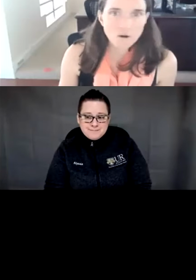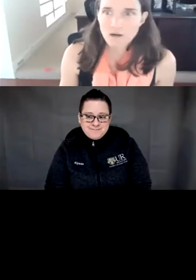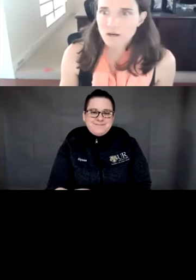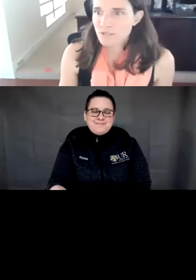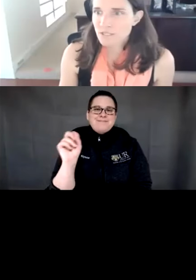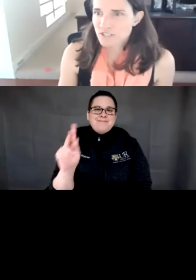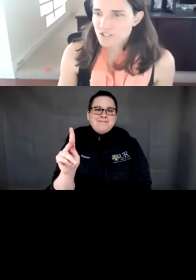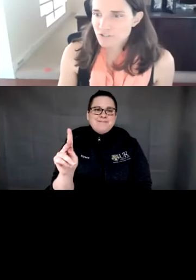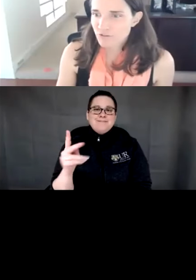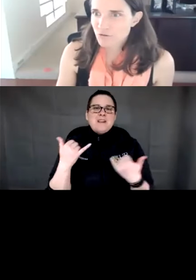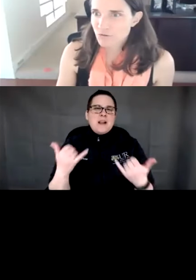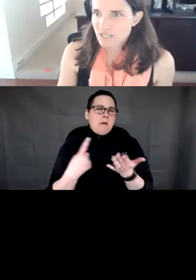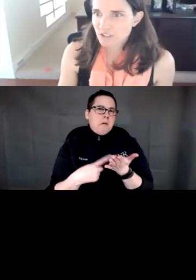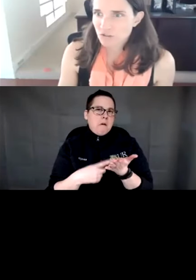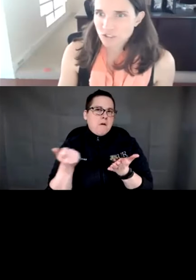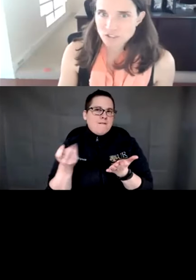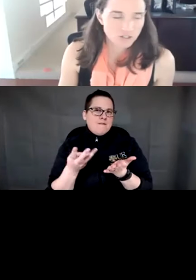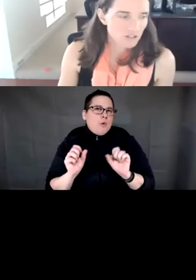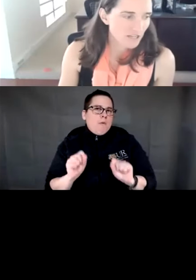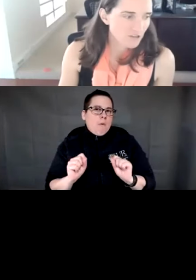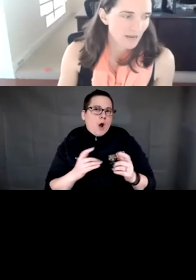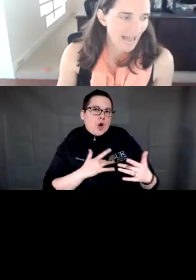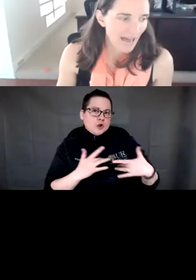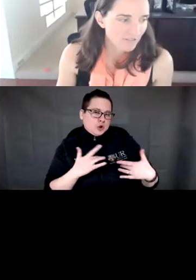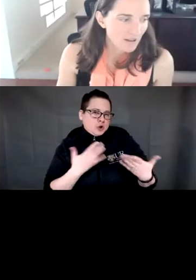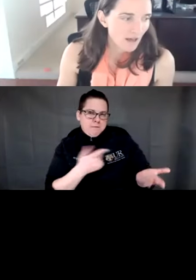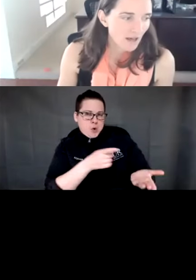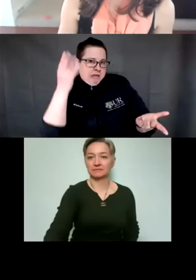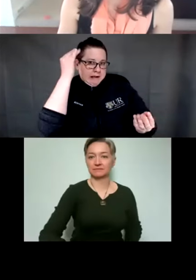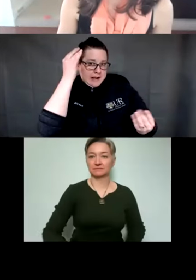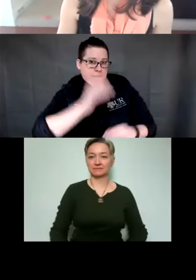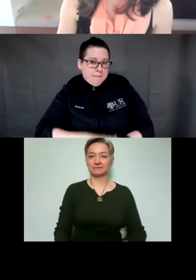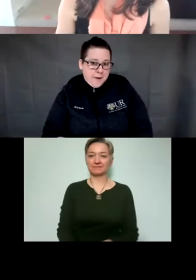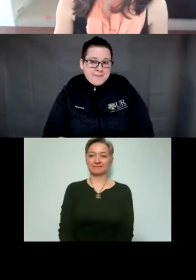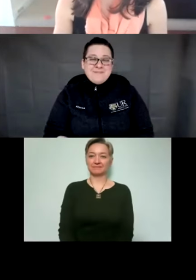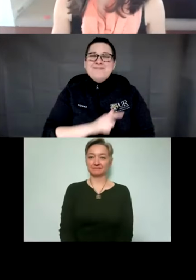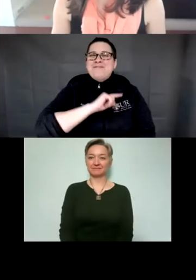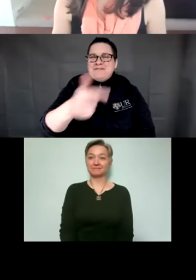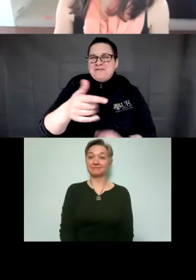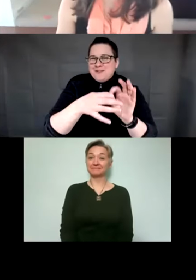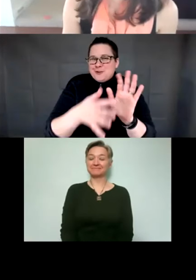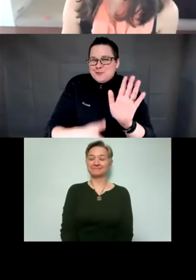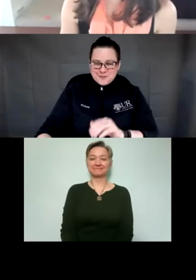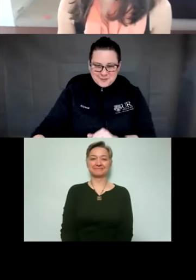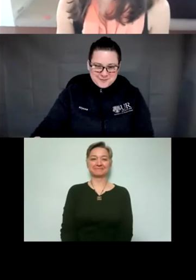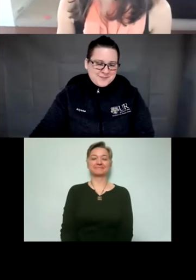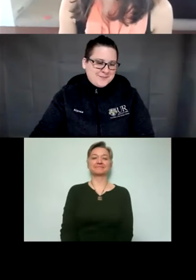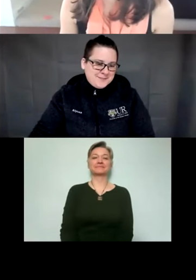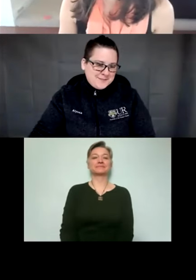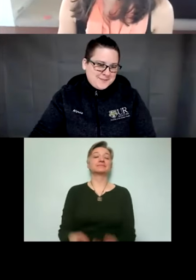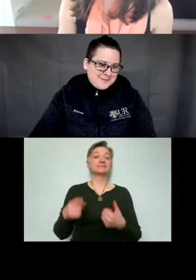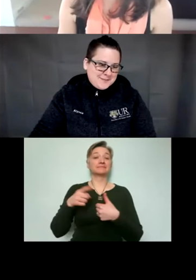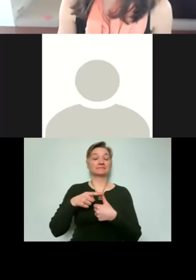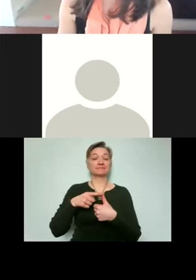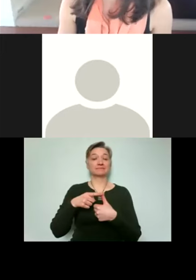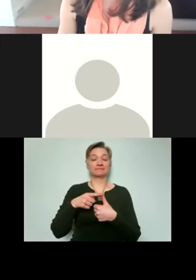Okay, so I'm going to address just a few potential concerns that you might have. The first thing is you might wonder whether this dominance